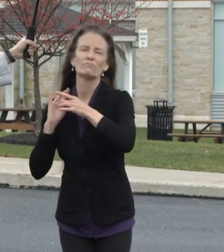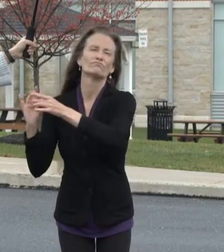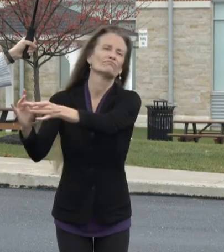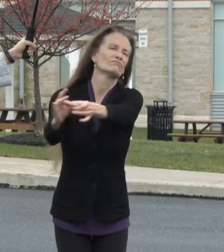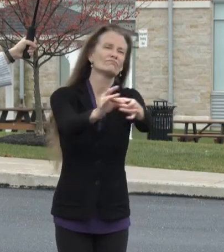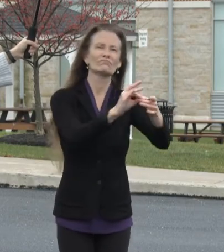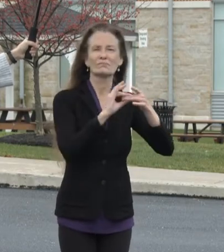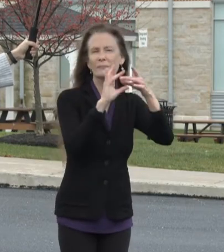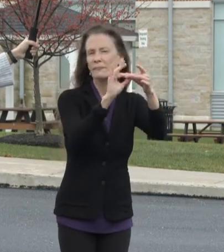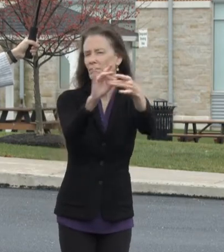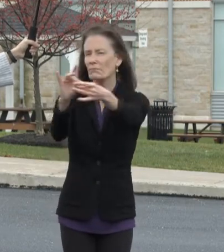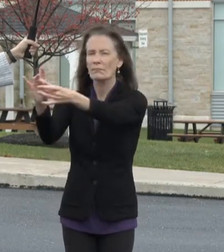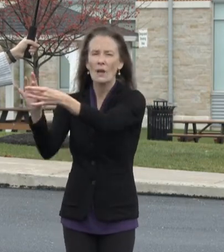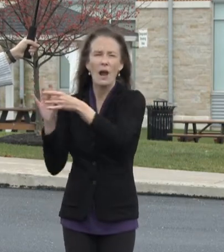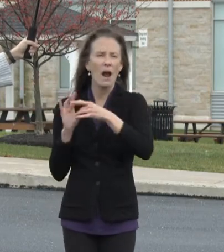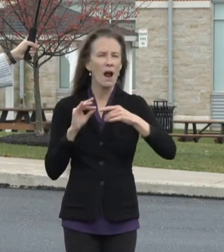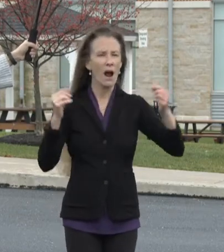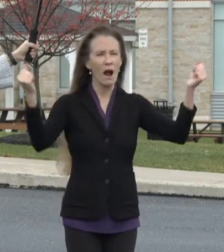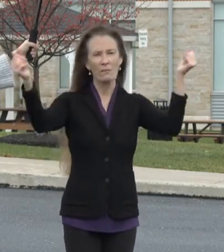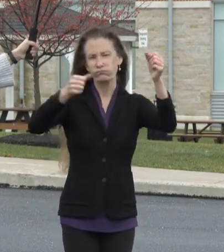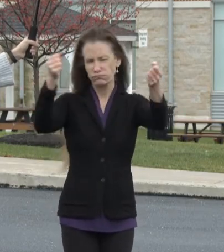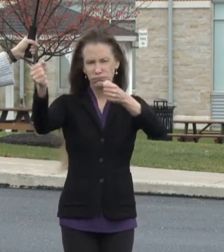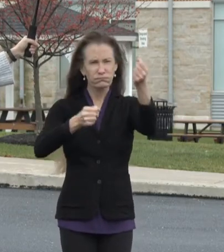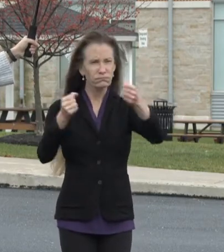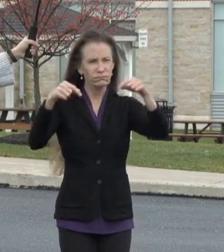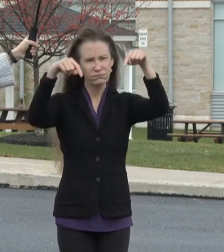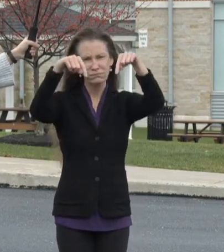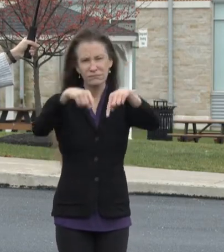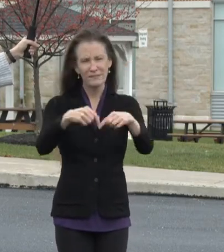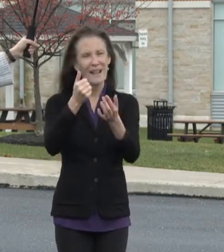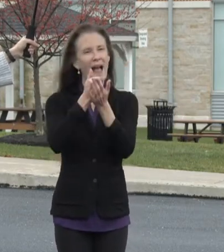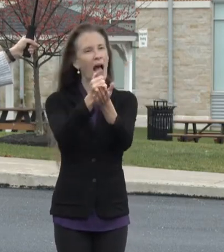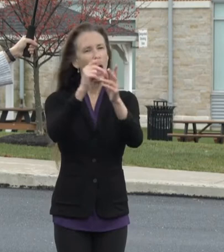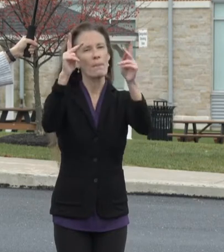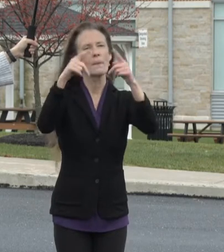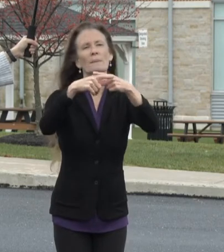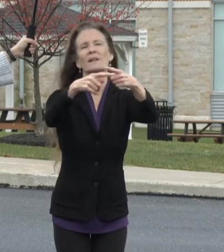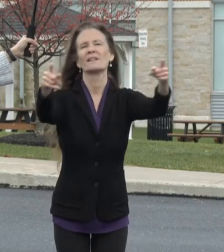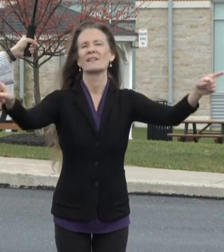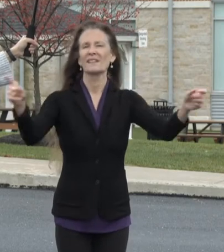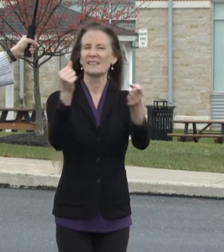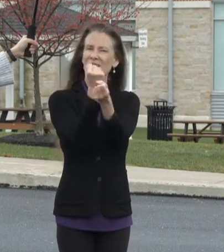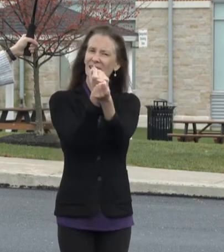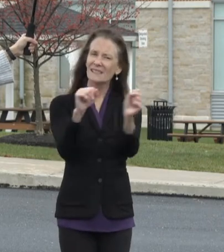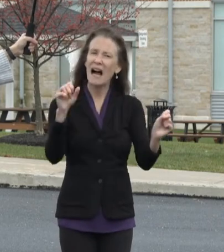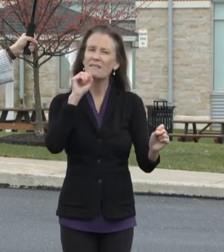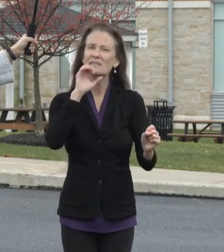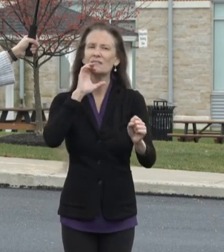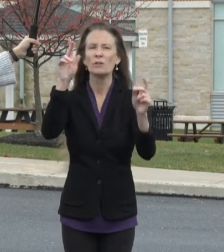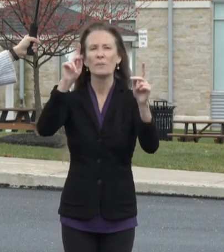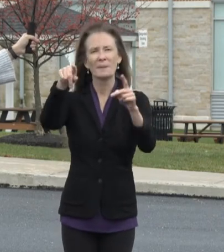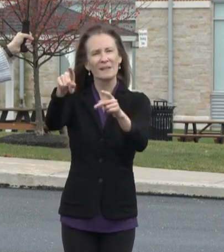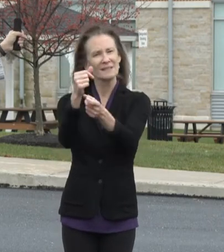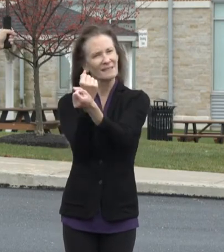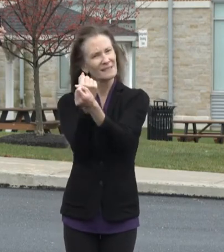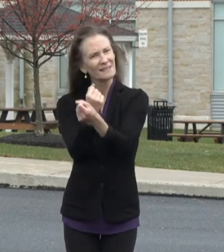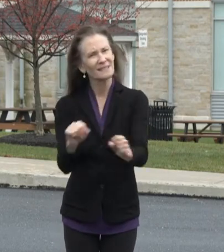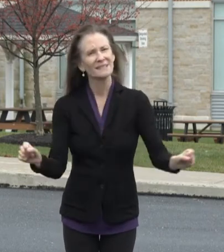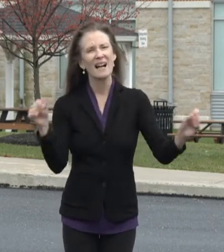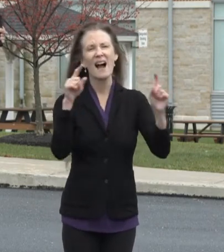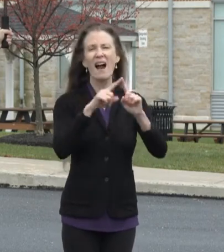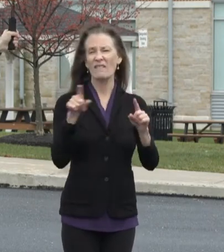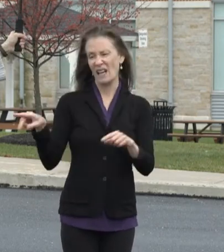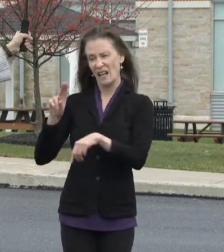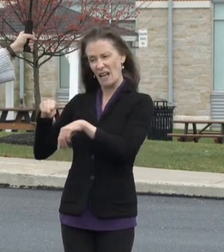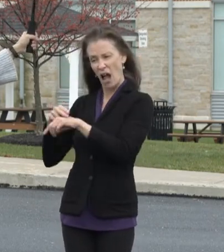facilities and protect the patients and healthcare workers. This ongoing support has been made possible through their activation under a specific status